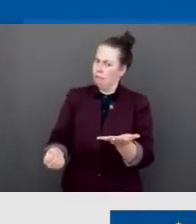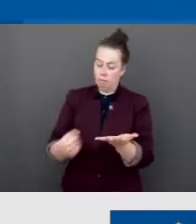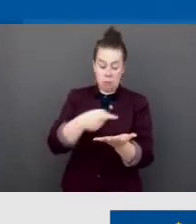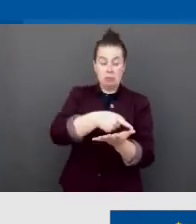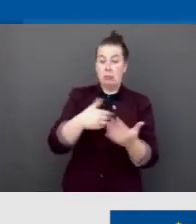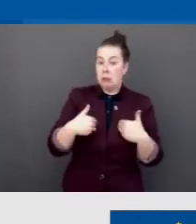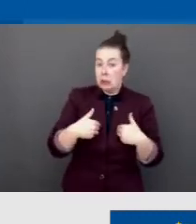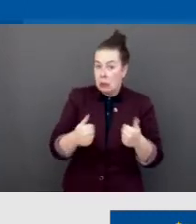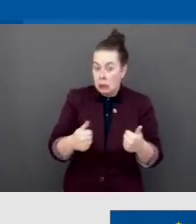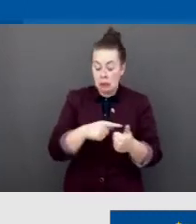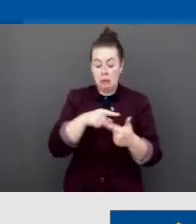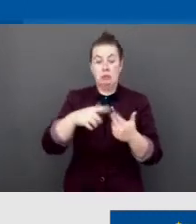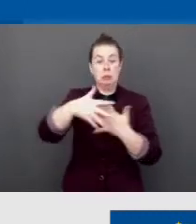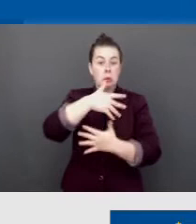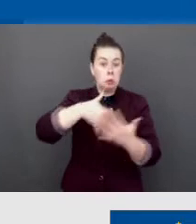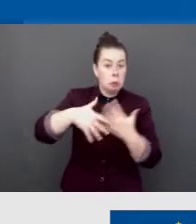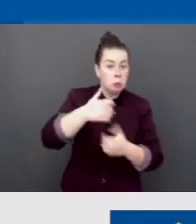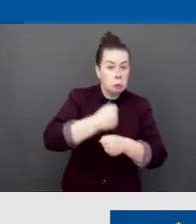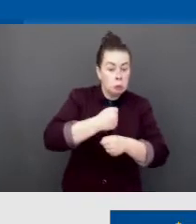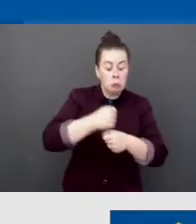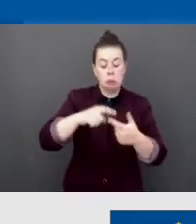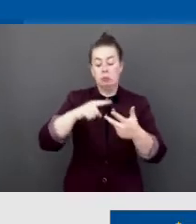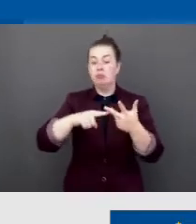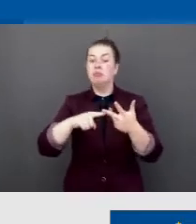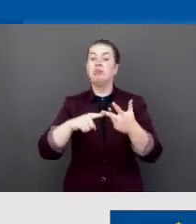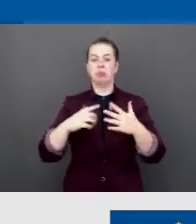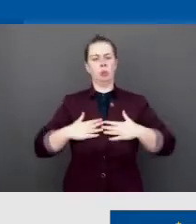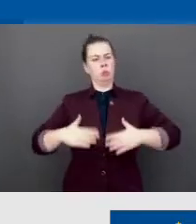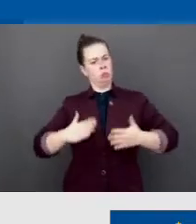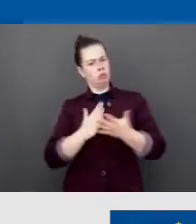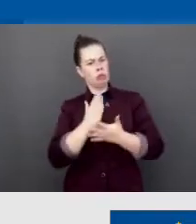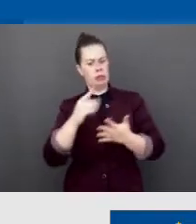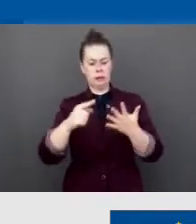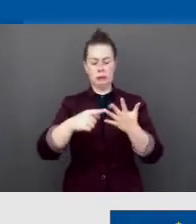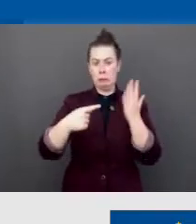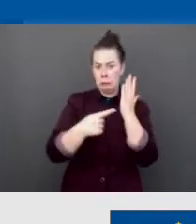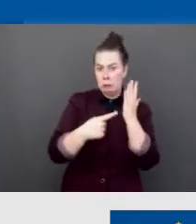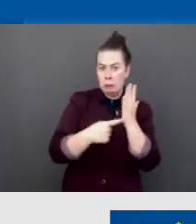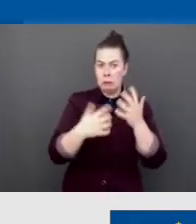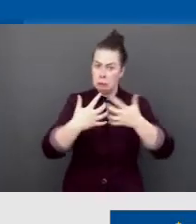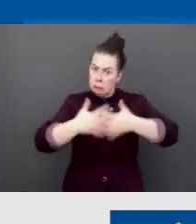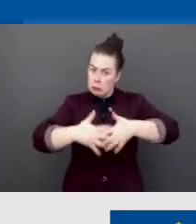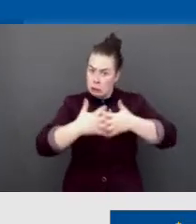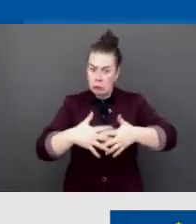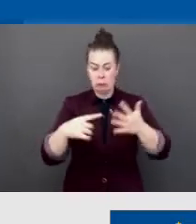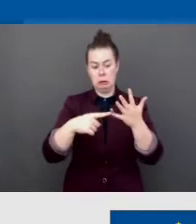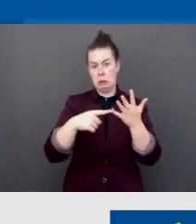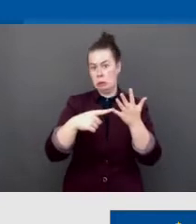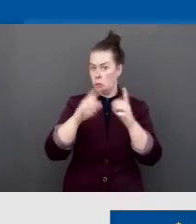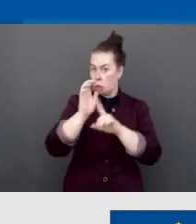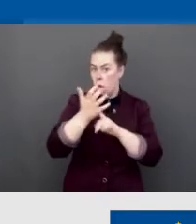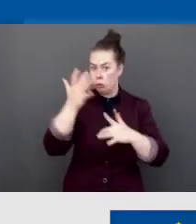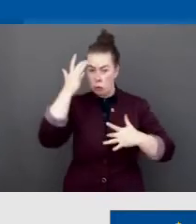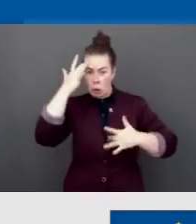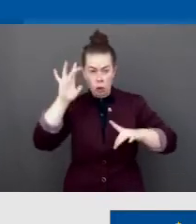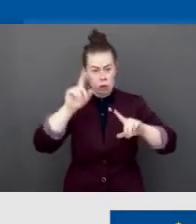health, social affairs, humanitarian causes, technology, education, culture, market,